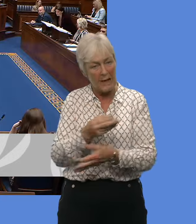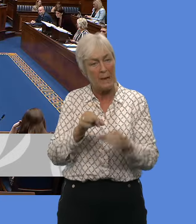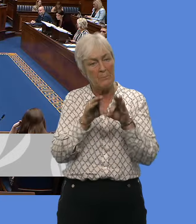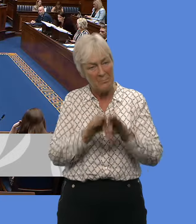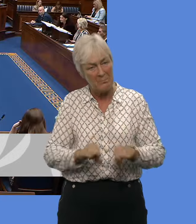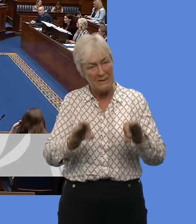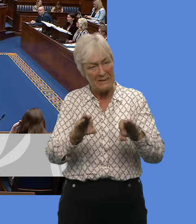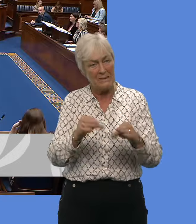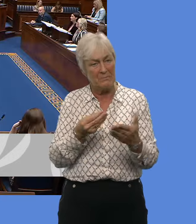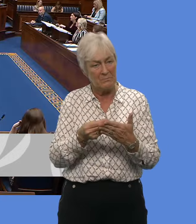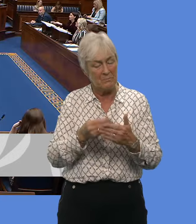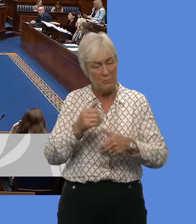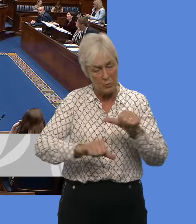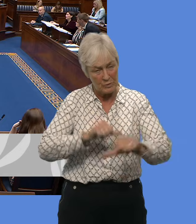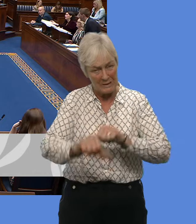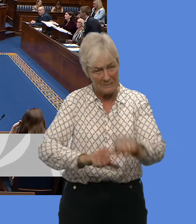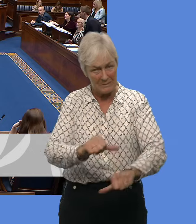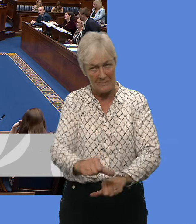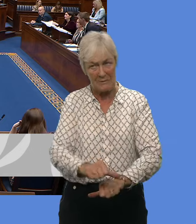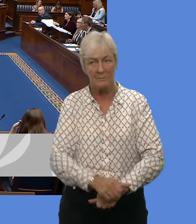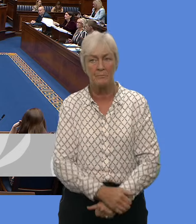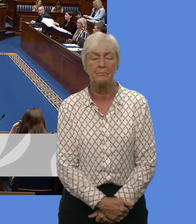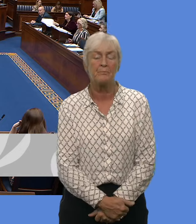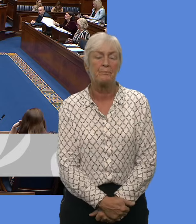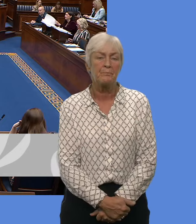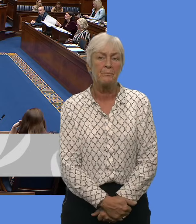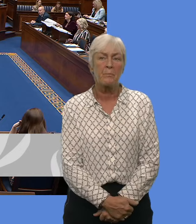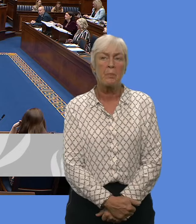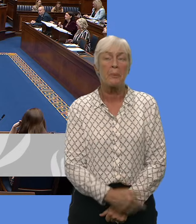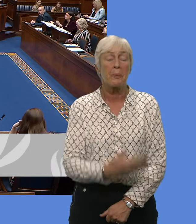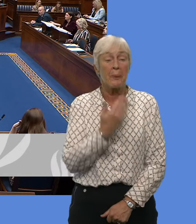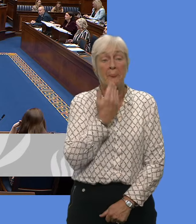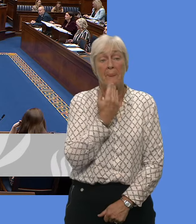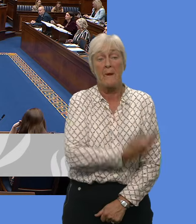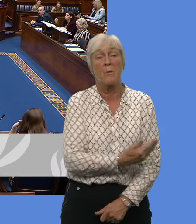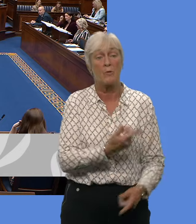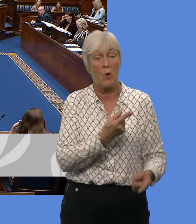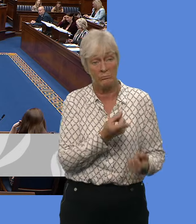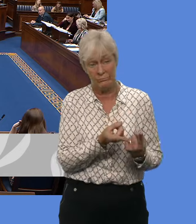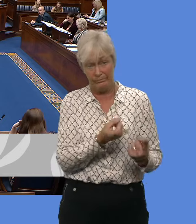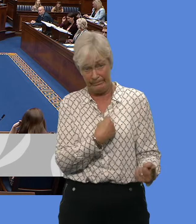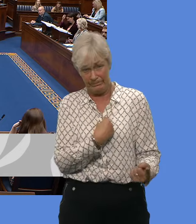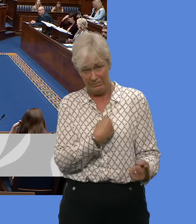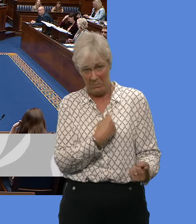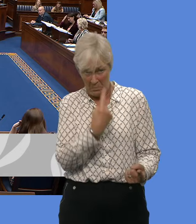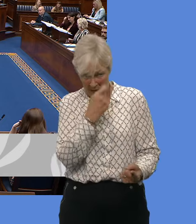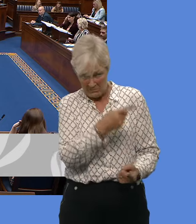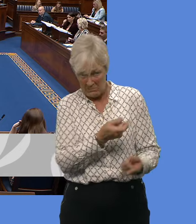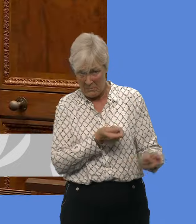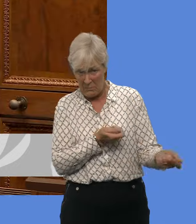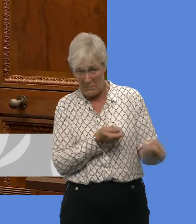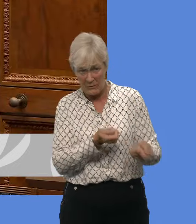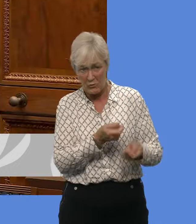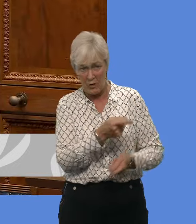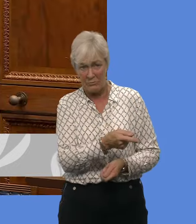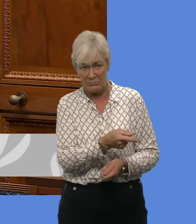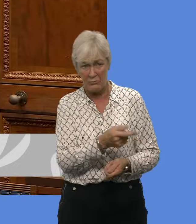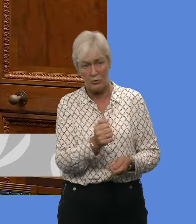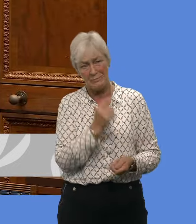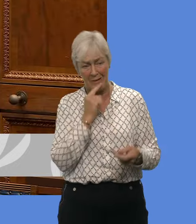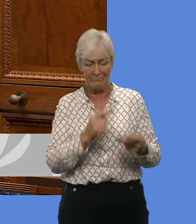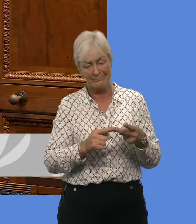programme. Mr Malone. I thank the Minister for her answer. Can the Minister, or I should say the Deputy